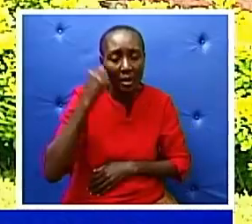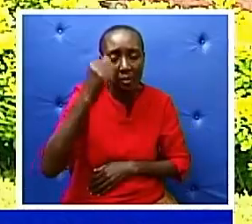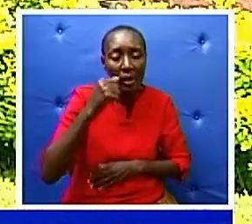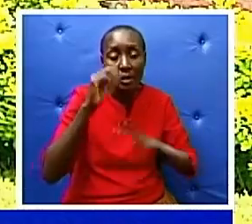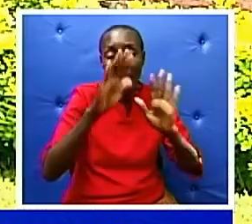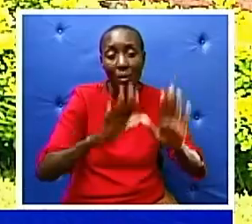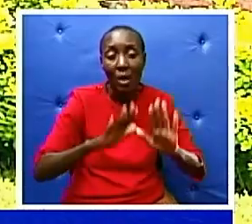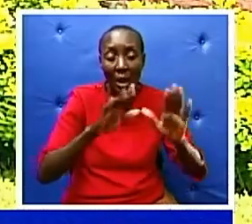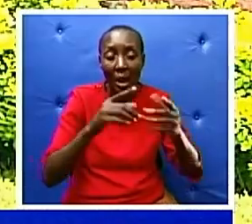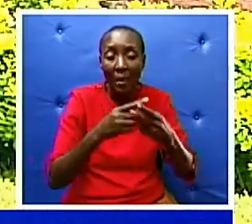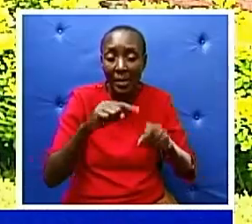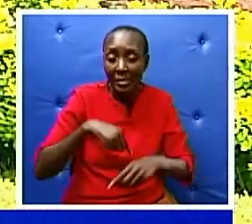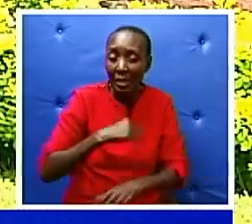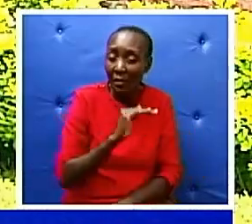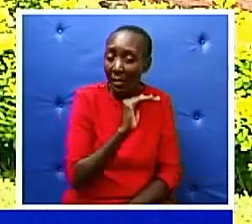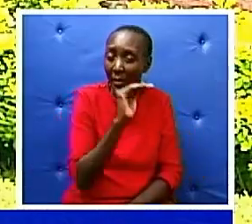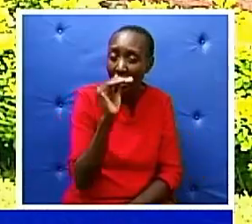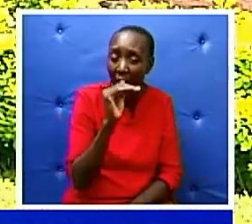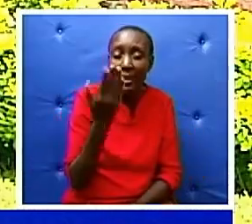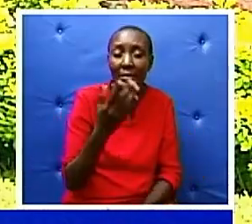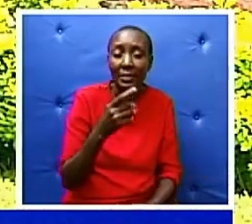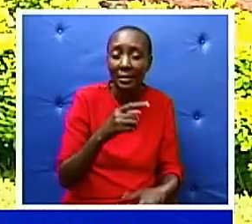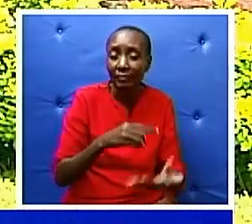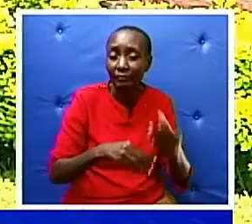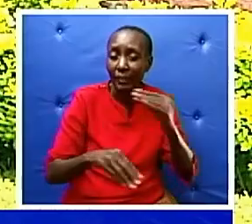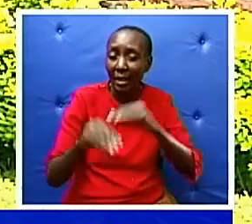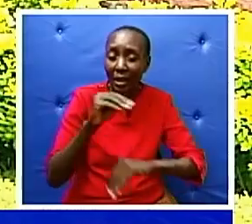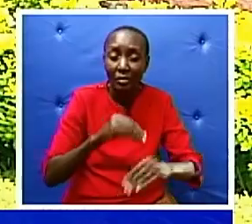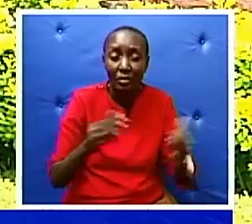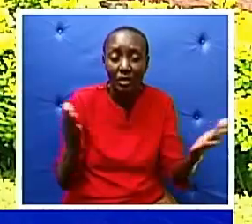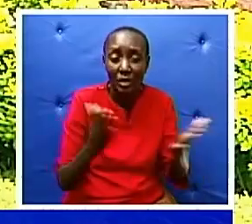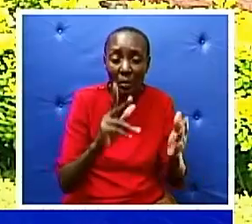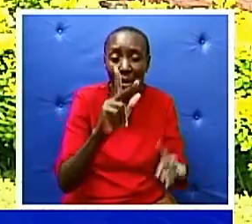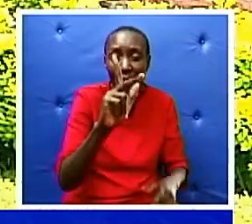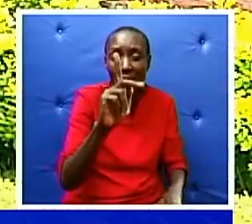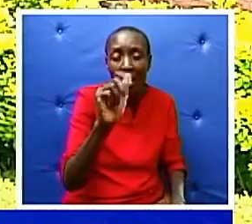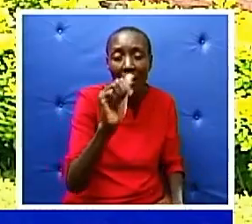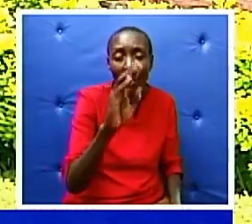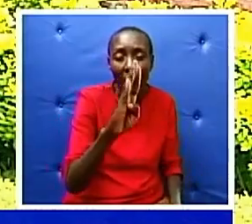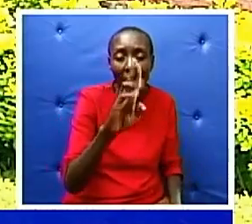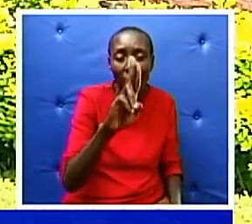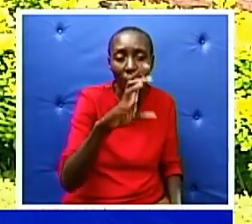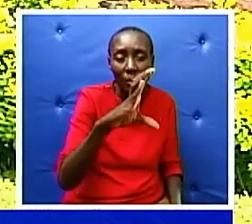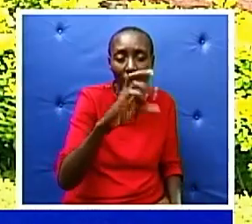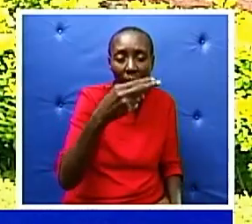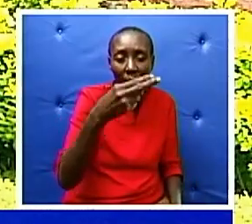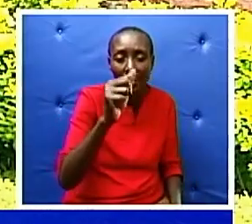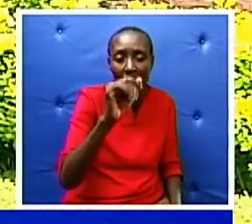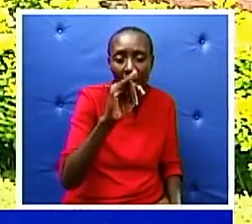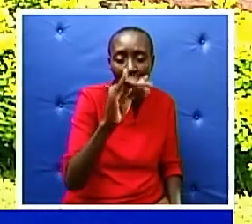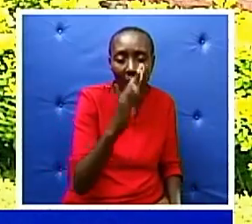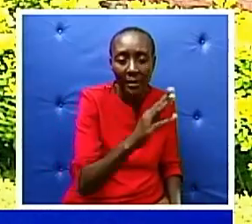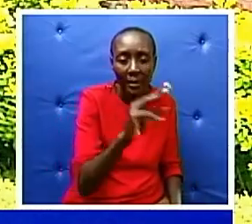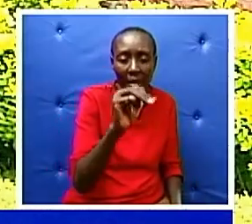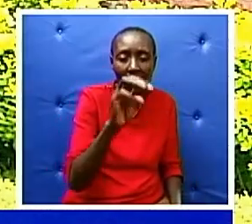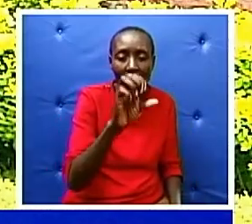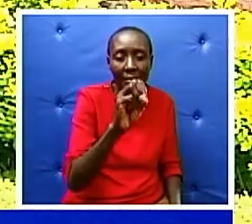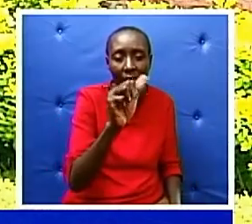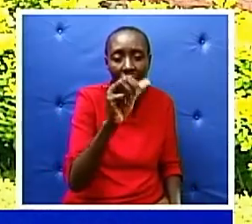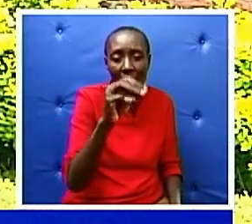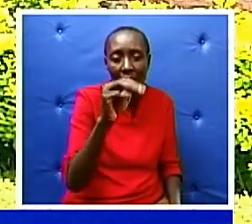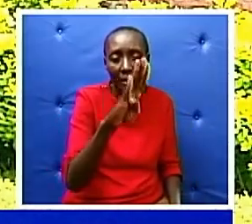where did we have by-elections? In Kabuchai, in in Sambweni, mm-hmm. in